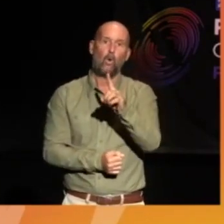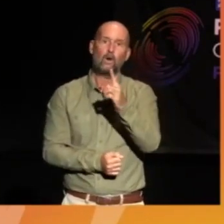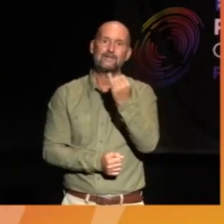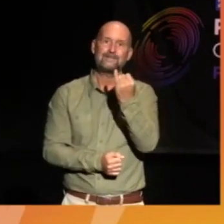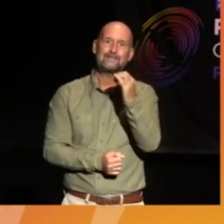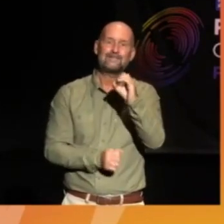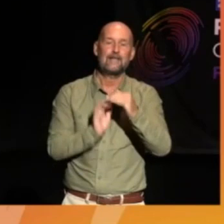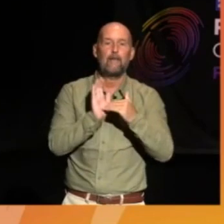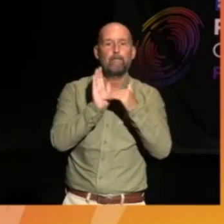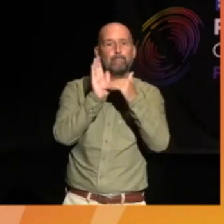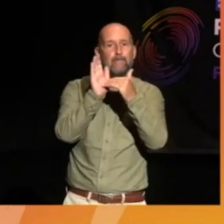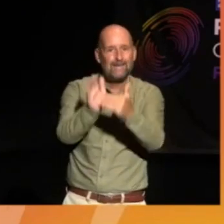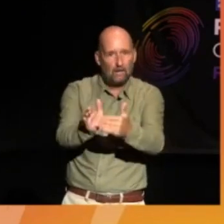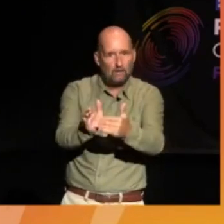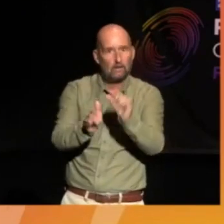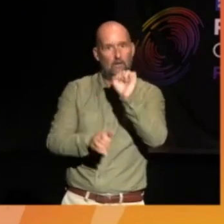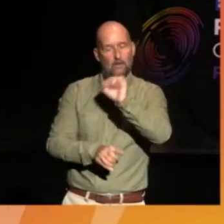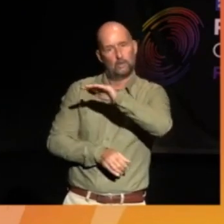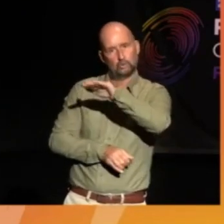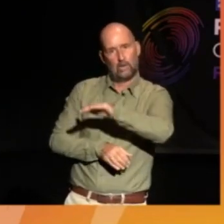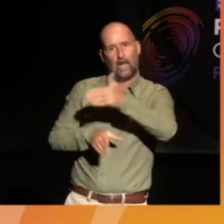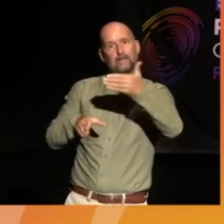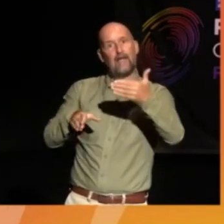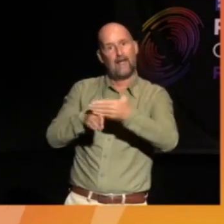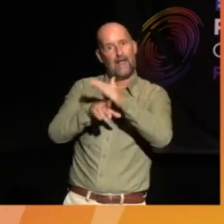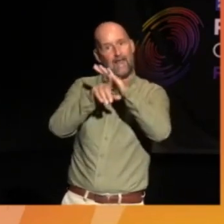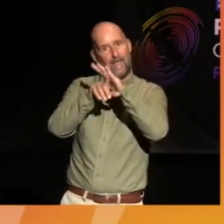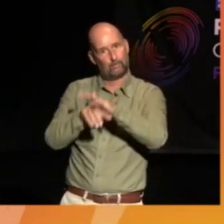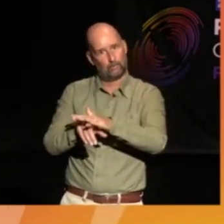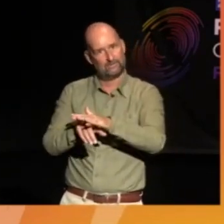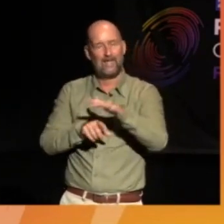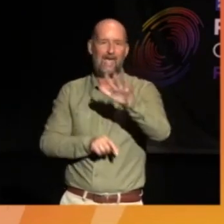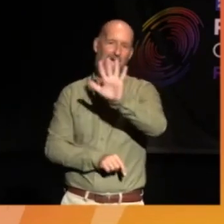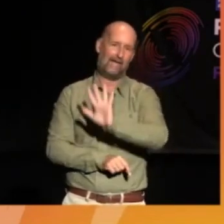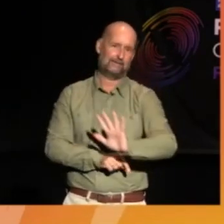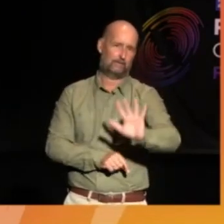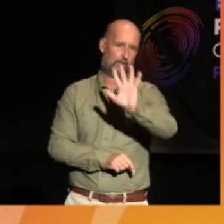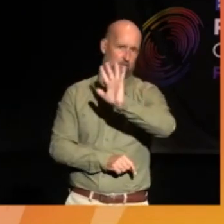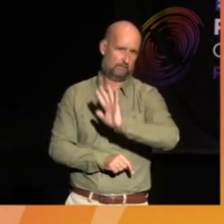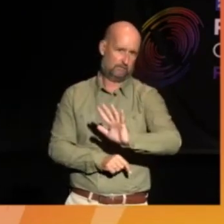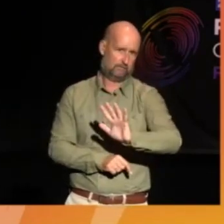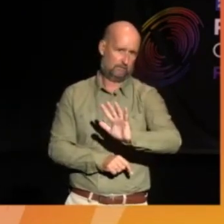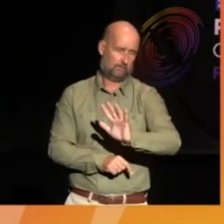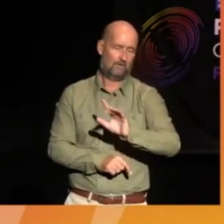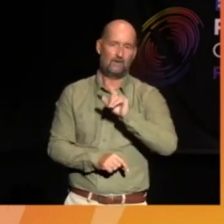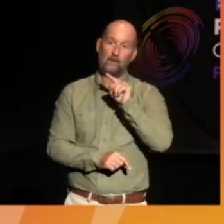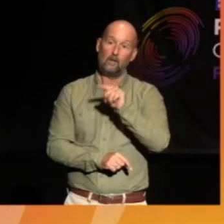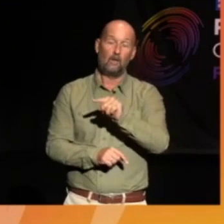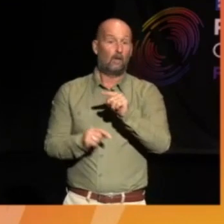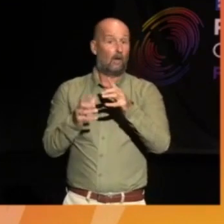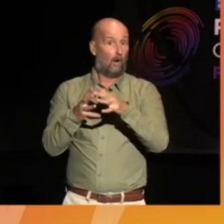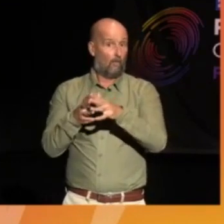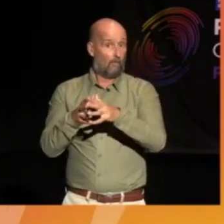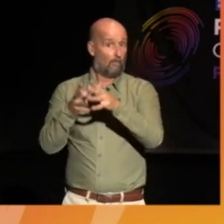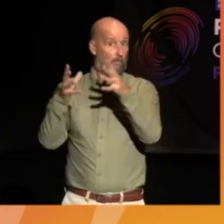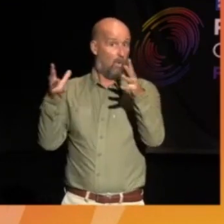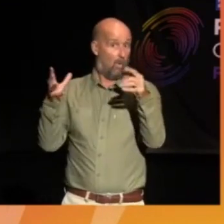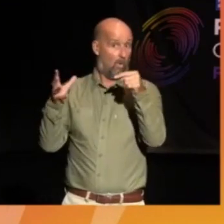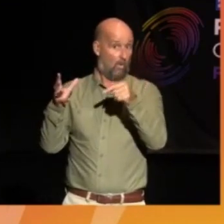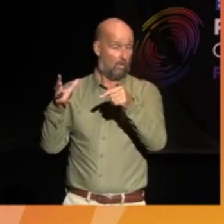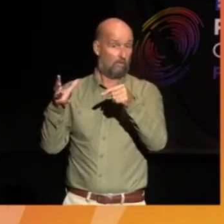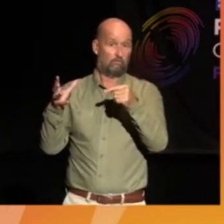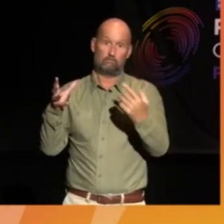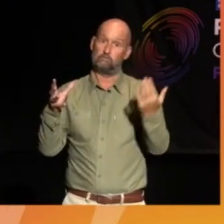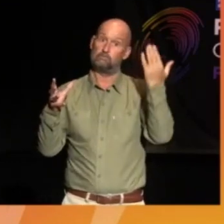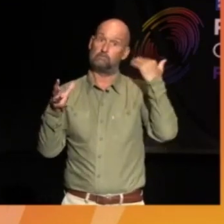million children who are child labourers, as an estimate. And there are more child labourers now than